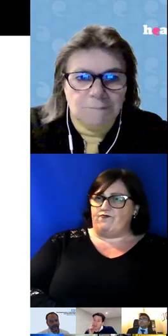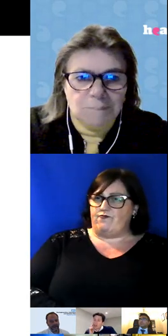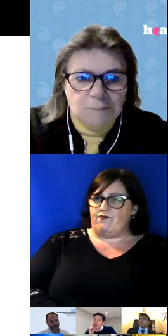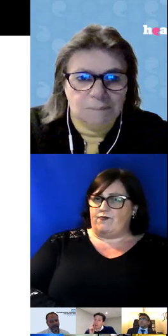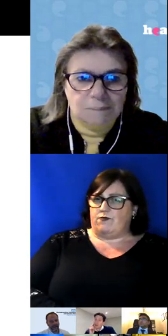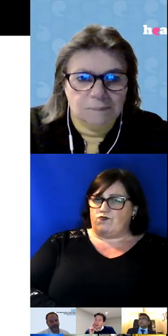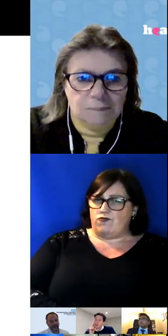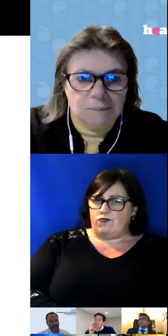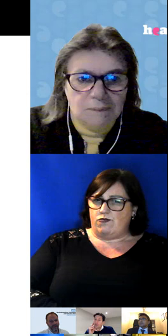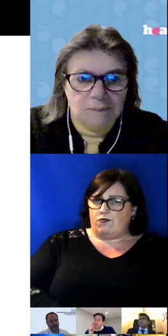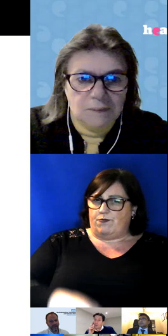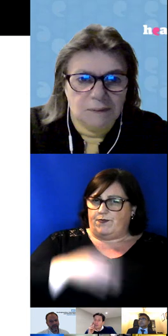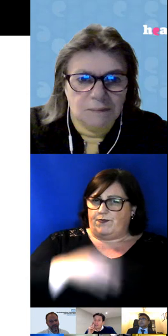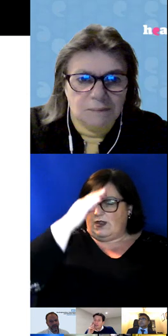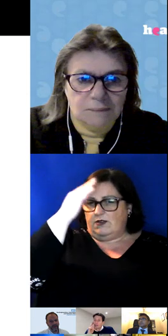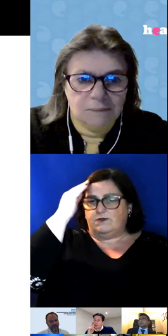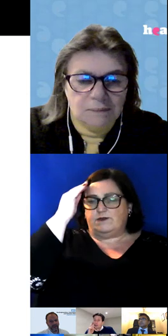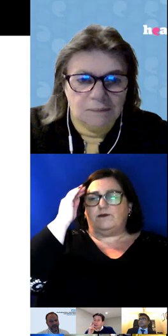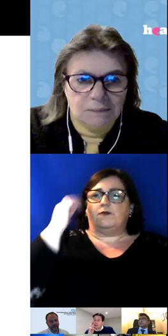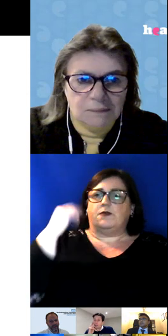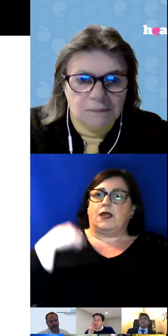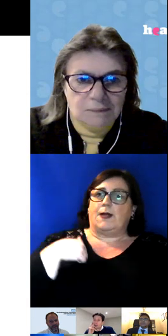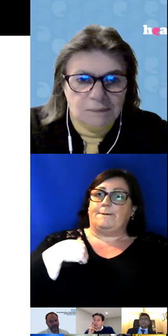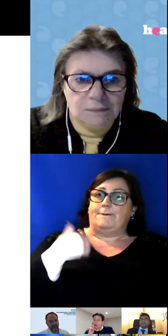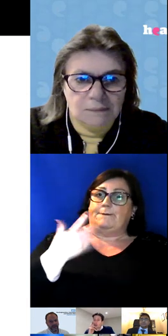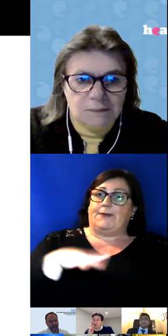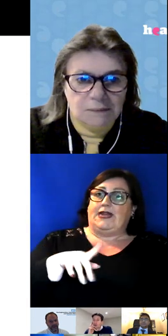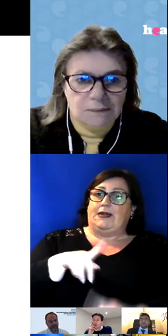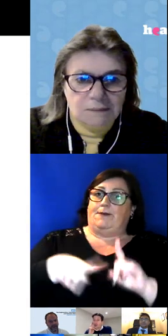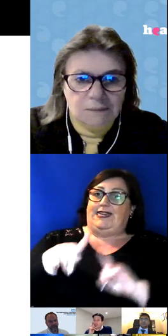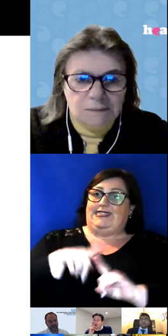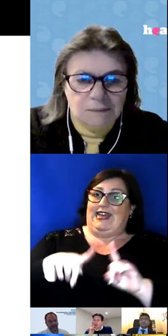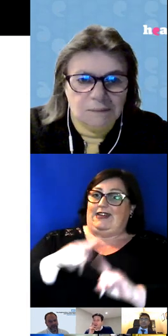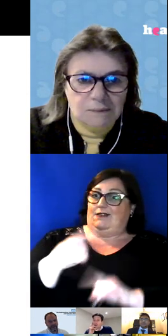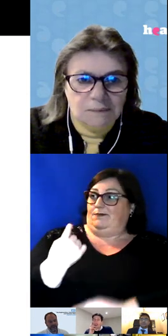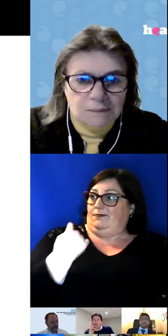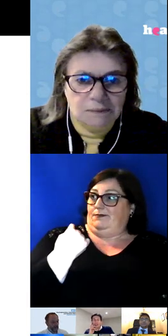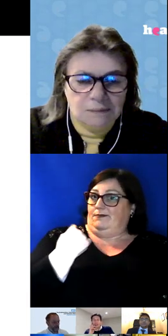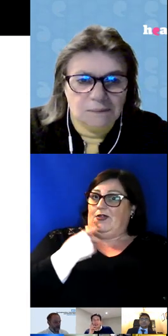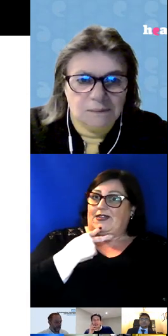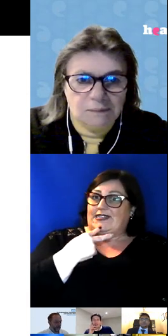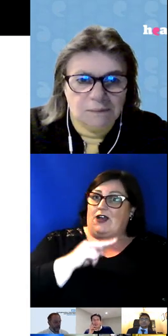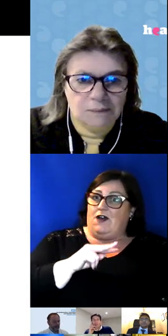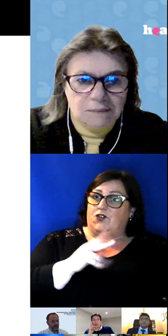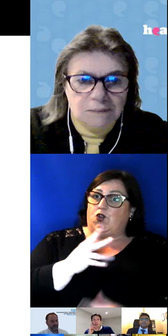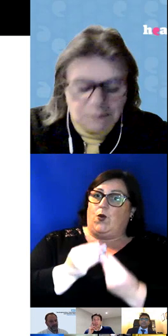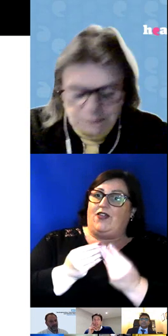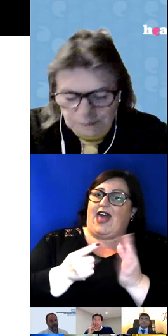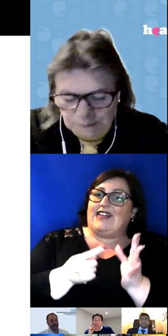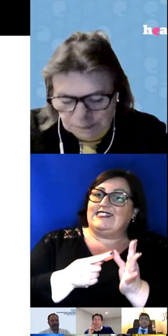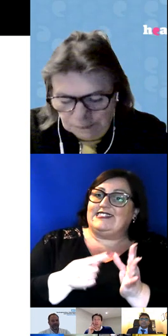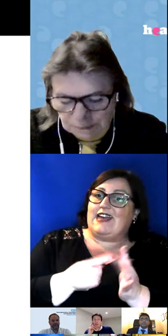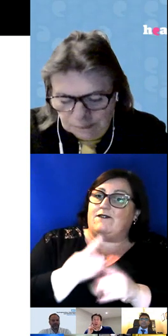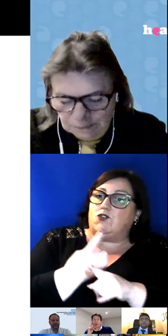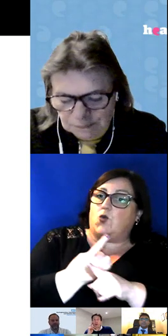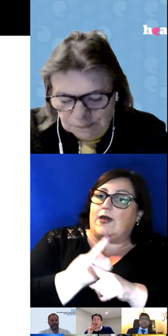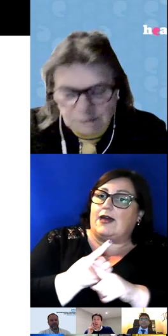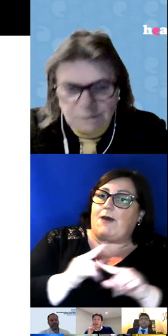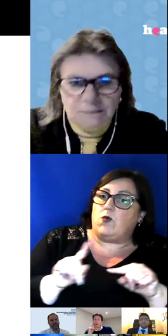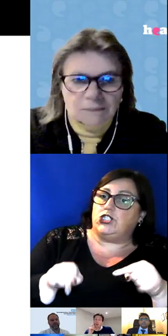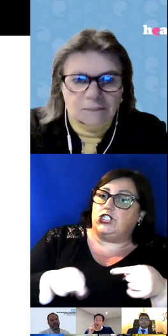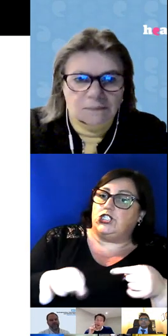Happy to give it a start, but I was in a meeting with ANSAF only this afternoon where we were talking about some of the challenges that